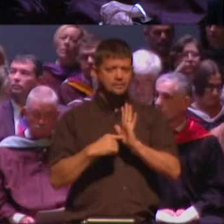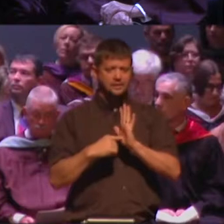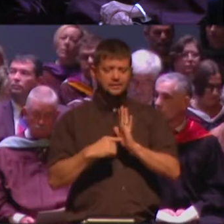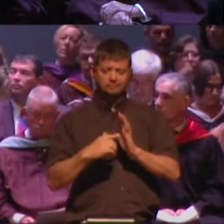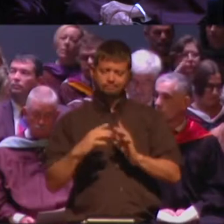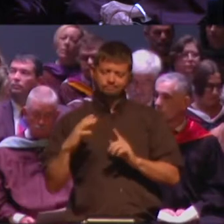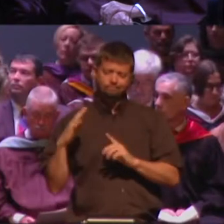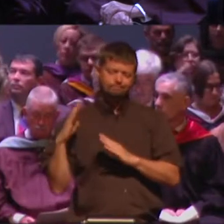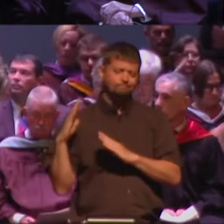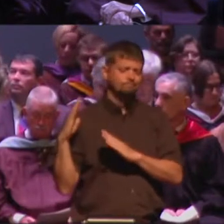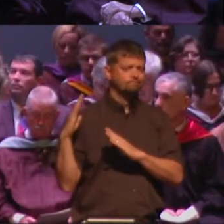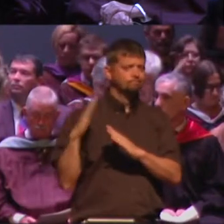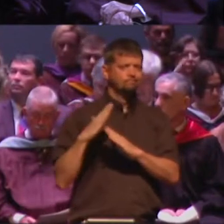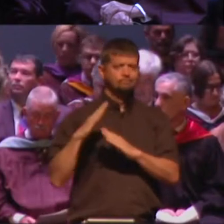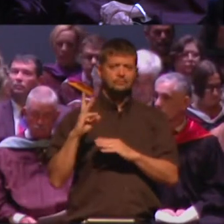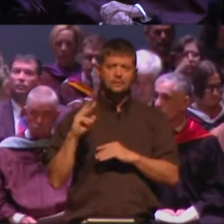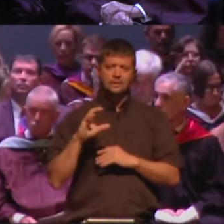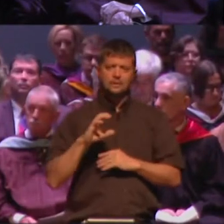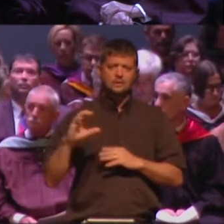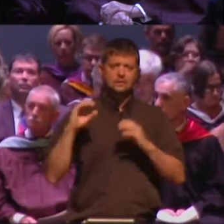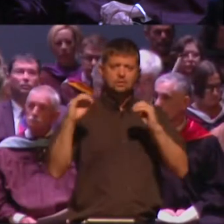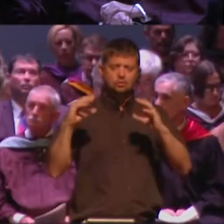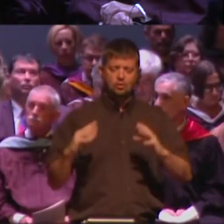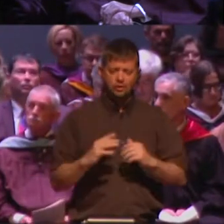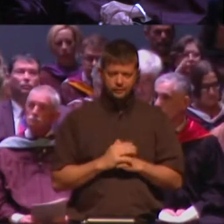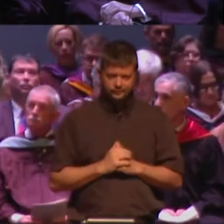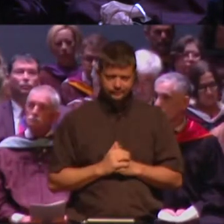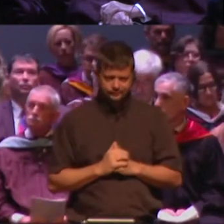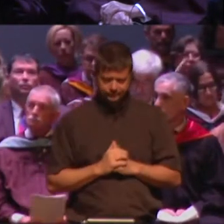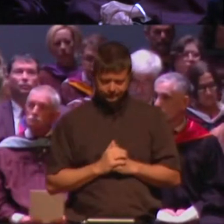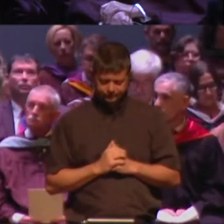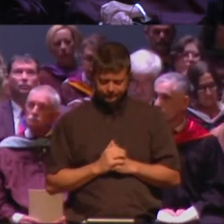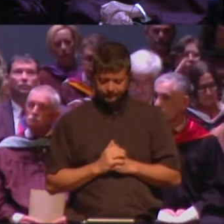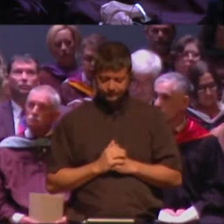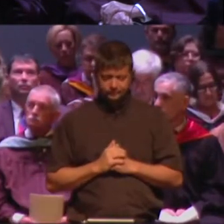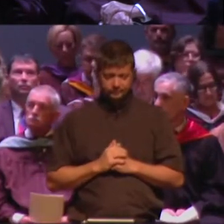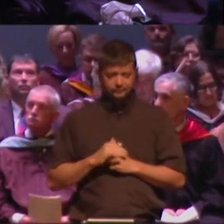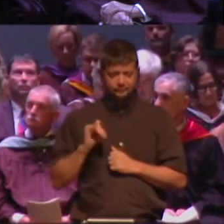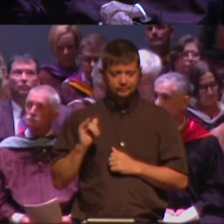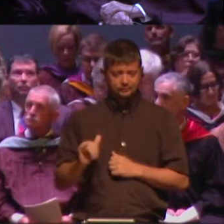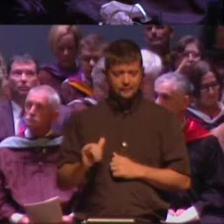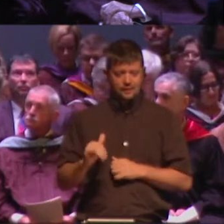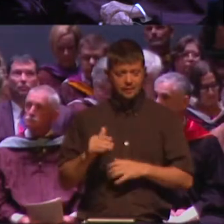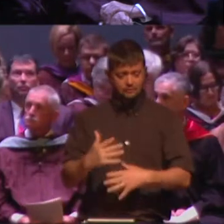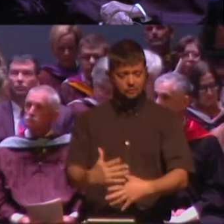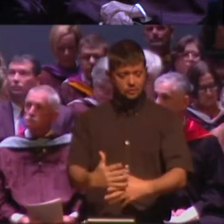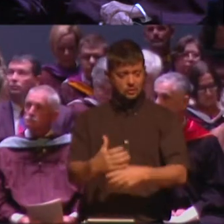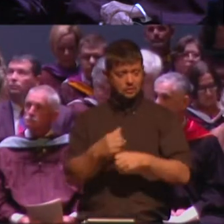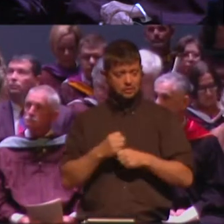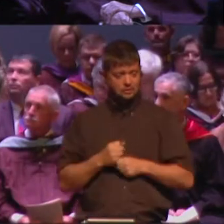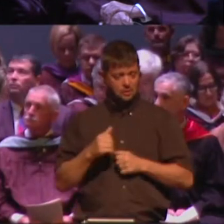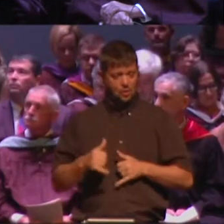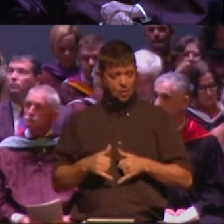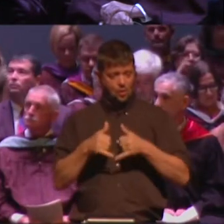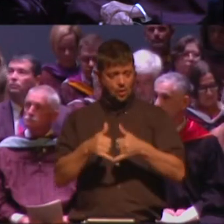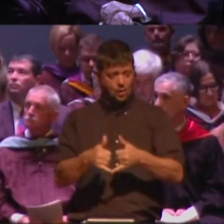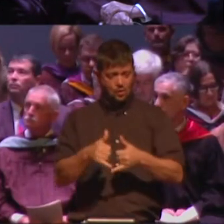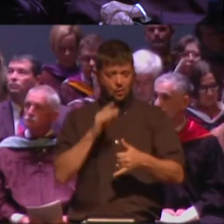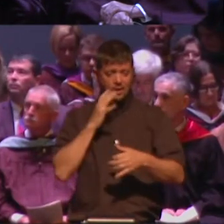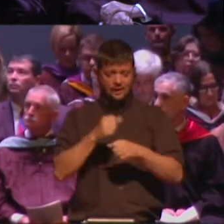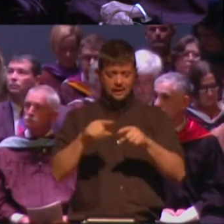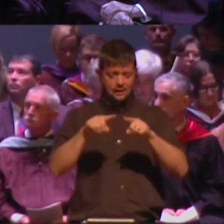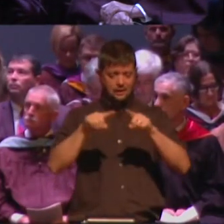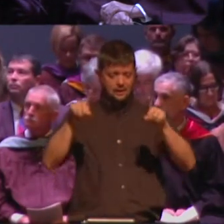what it means to be a WPCC instructor. The recipient of this distinguished award will receive a